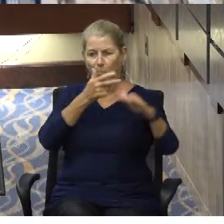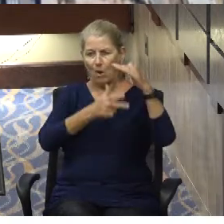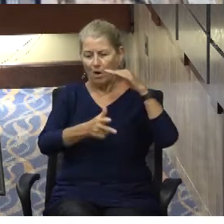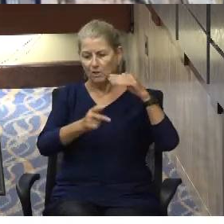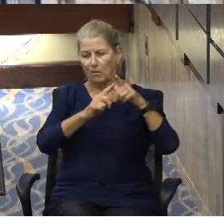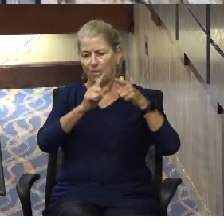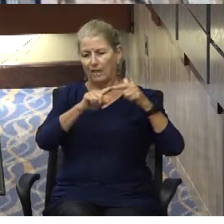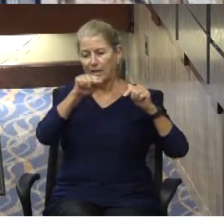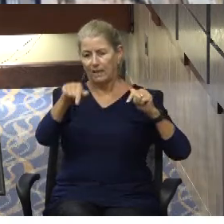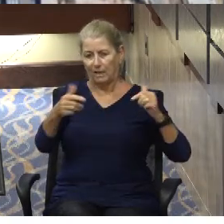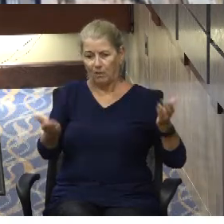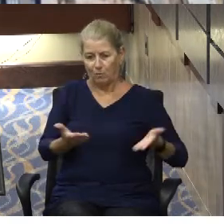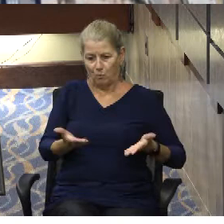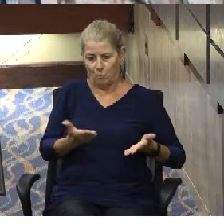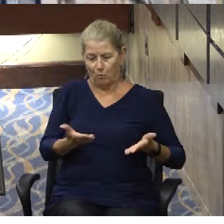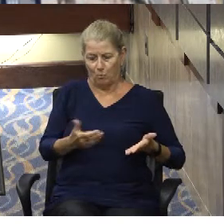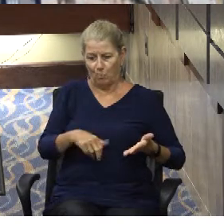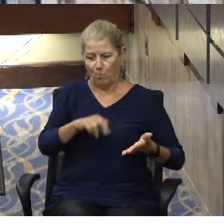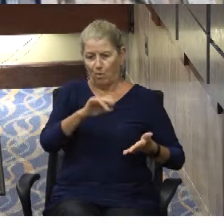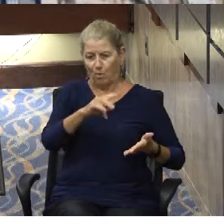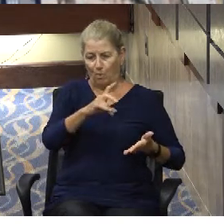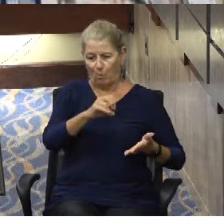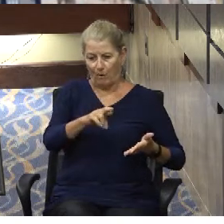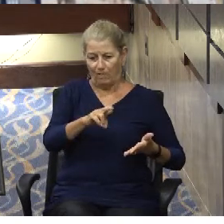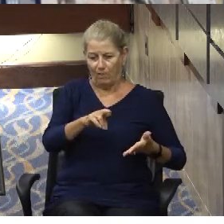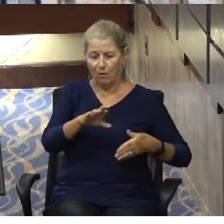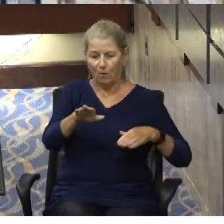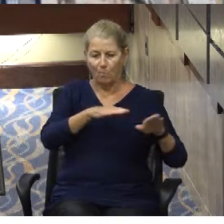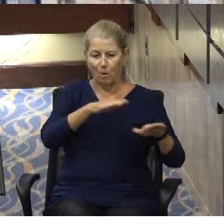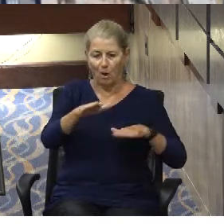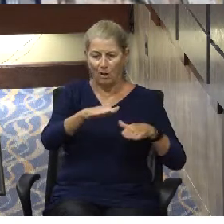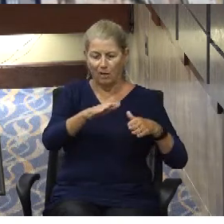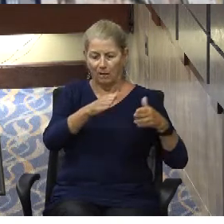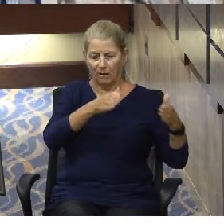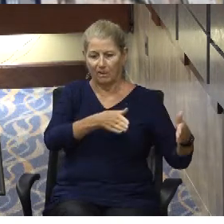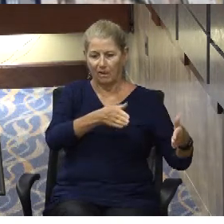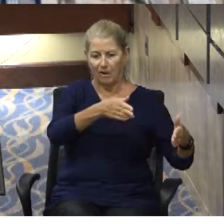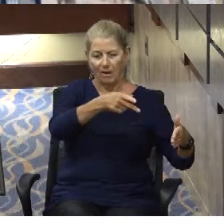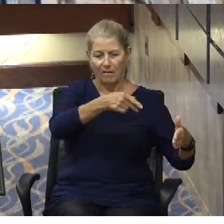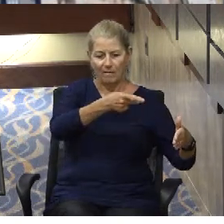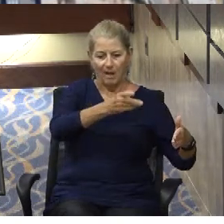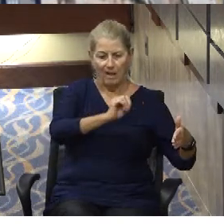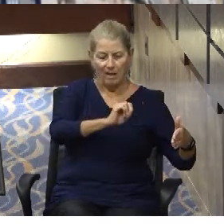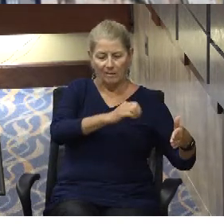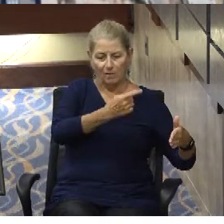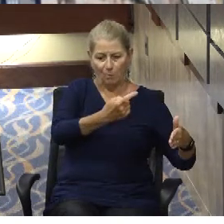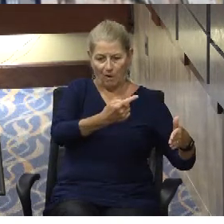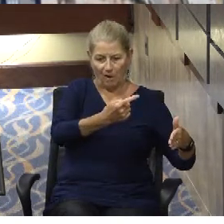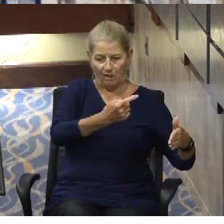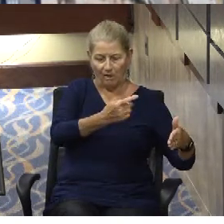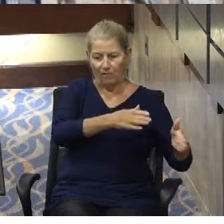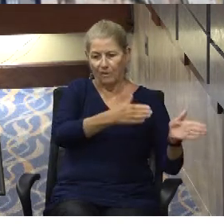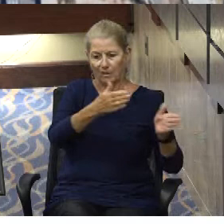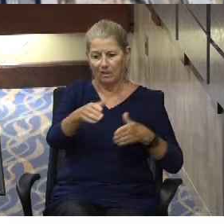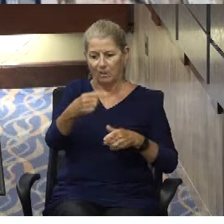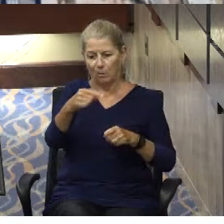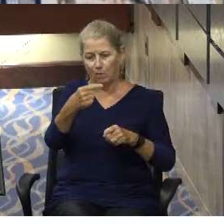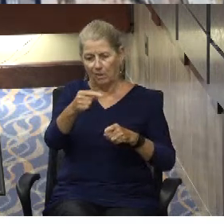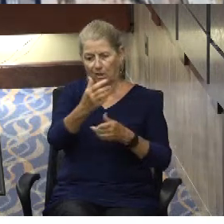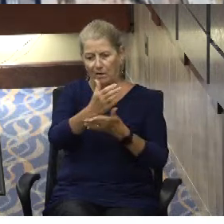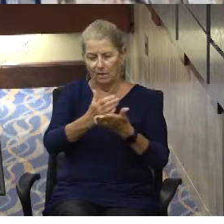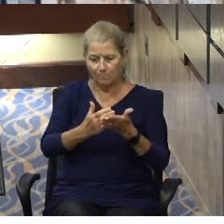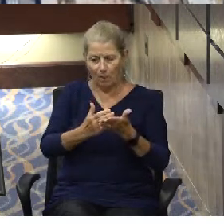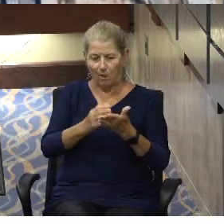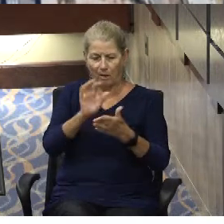is Riverwalk Phase 1. And then, of course, all this in green is part of Baylor and the